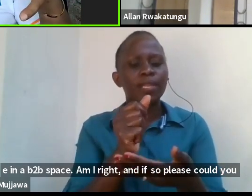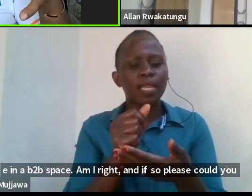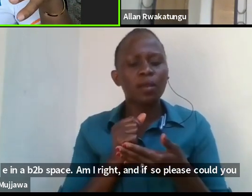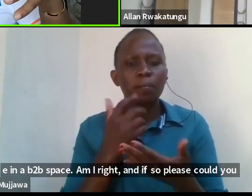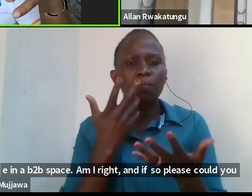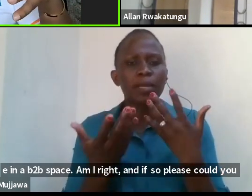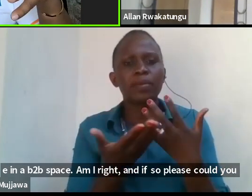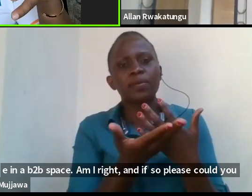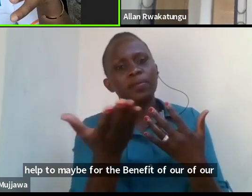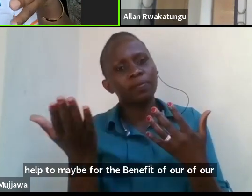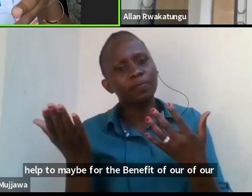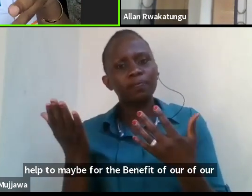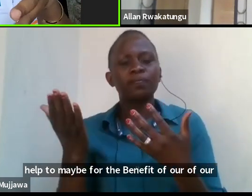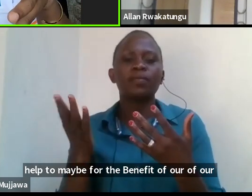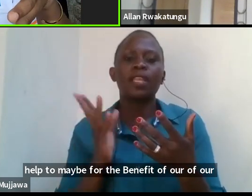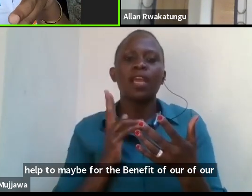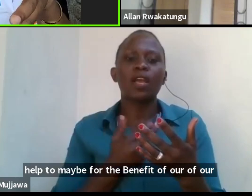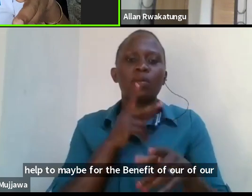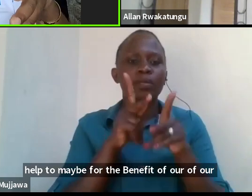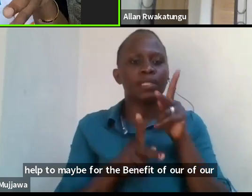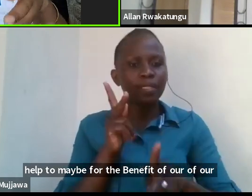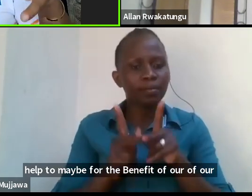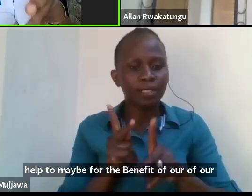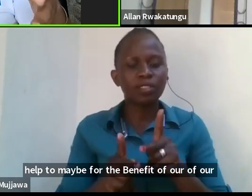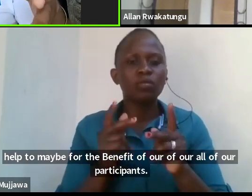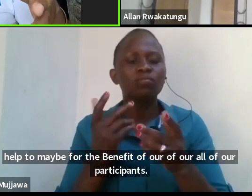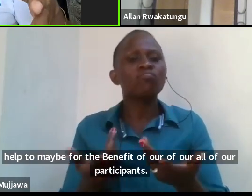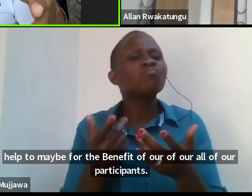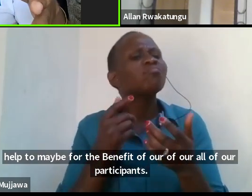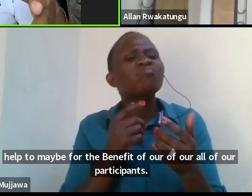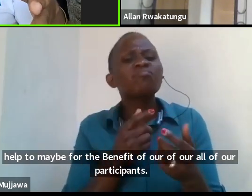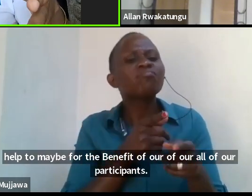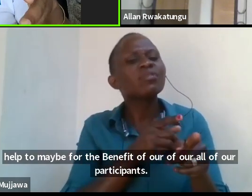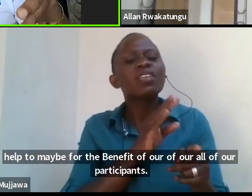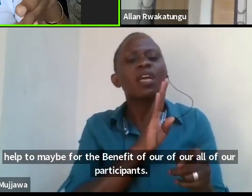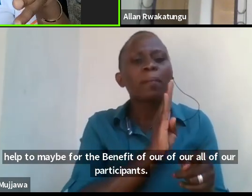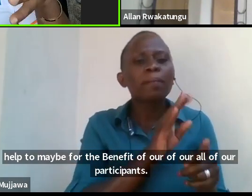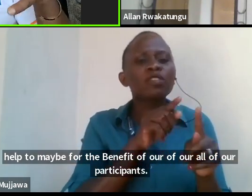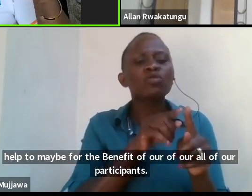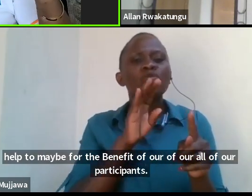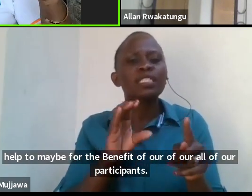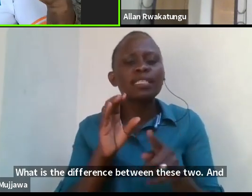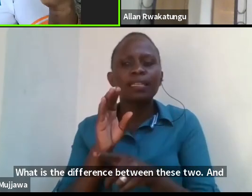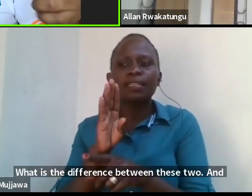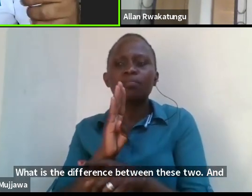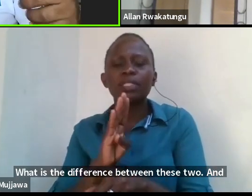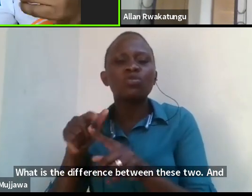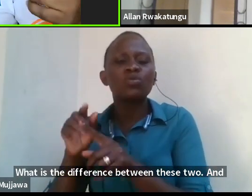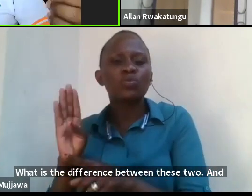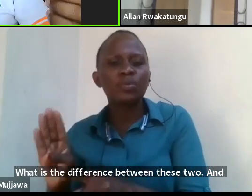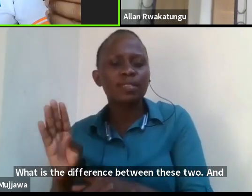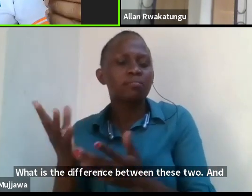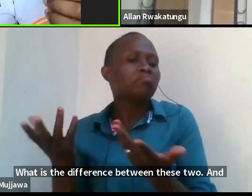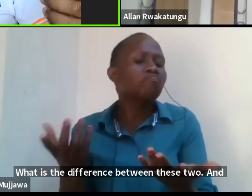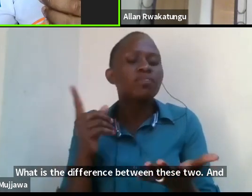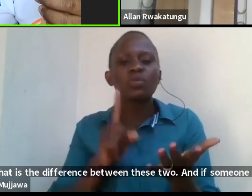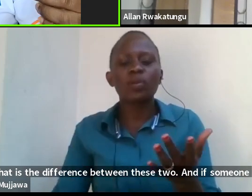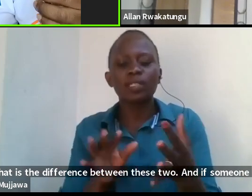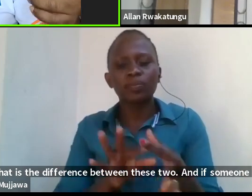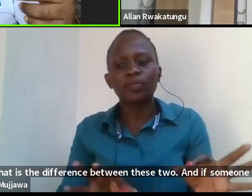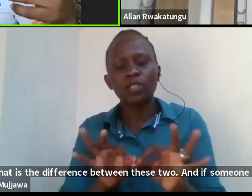of our participants, what is the difference between these two? And if someone is getting into the ICT